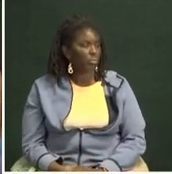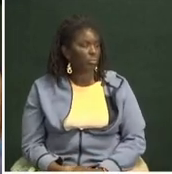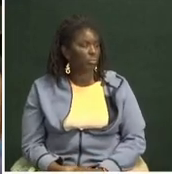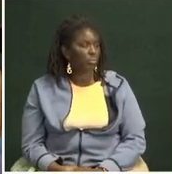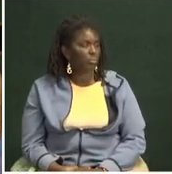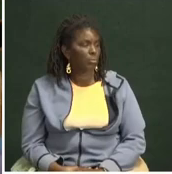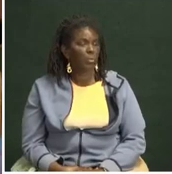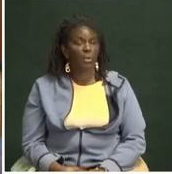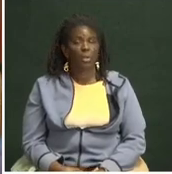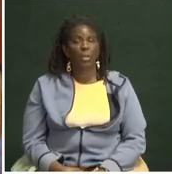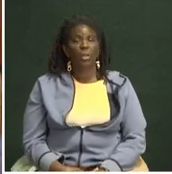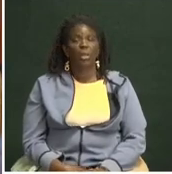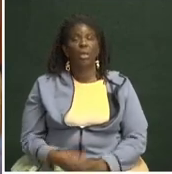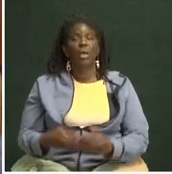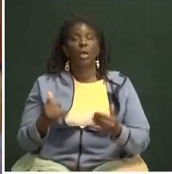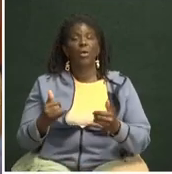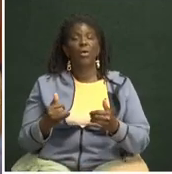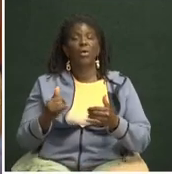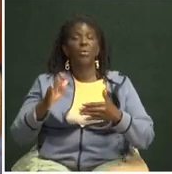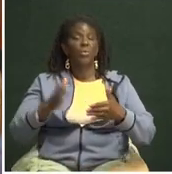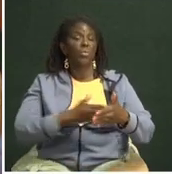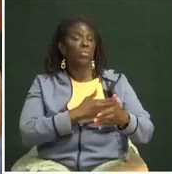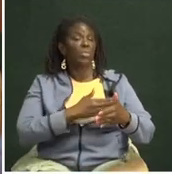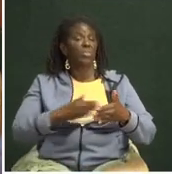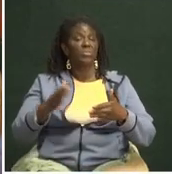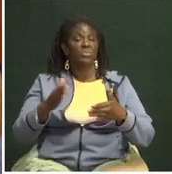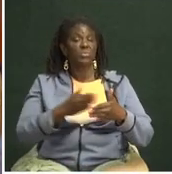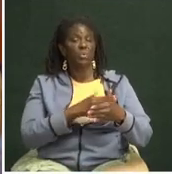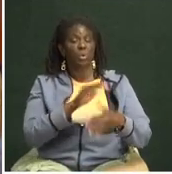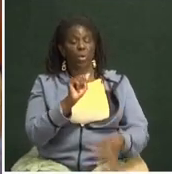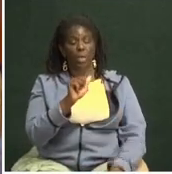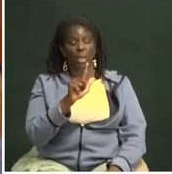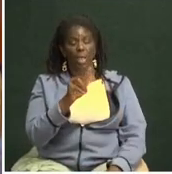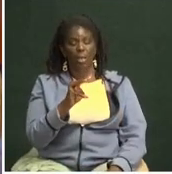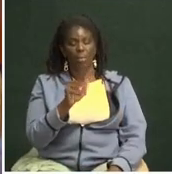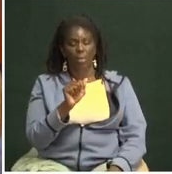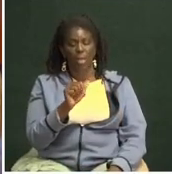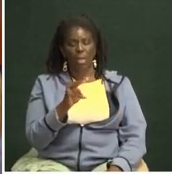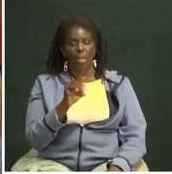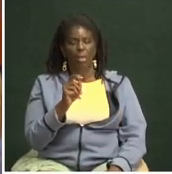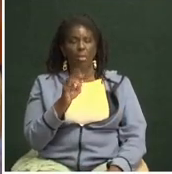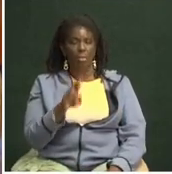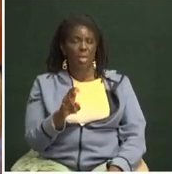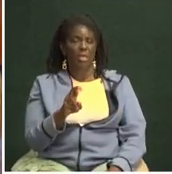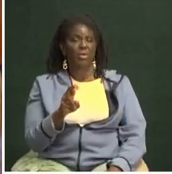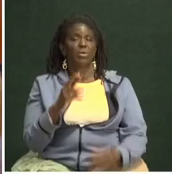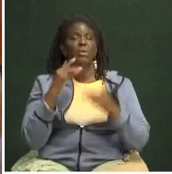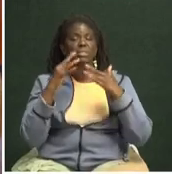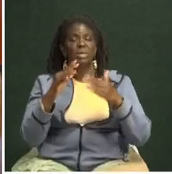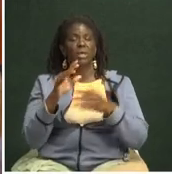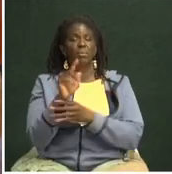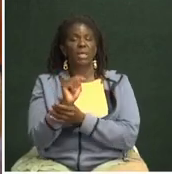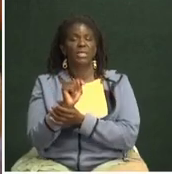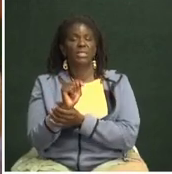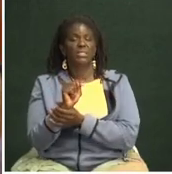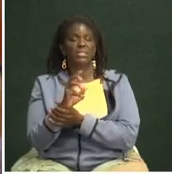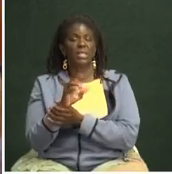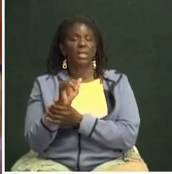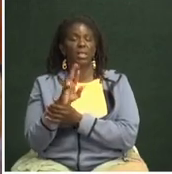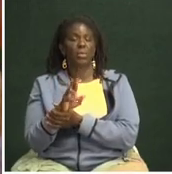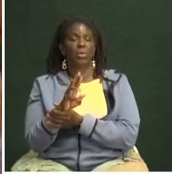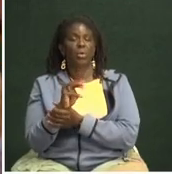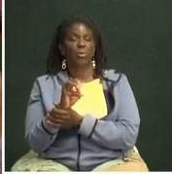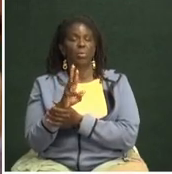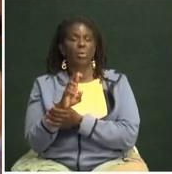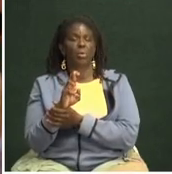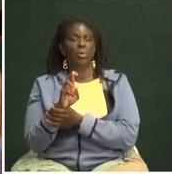The alma mater will be performed by Taylor Murphy. And this concludes our ceremony. We invite you to join in the